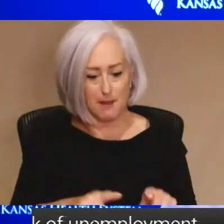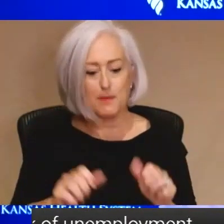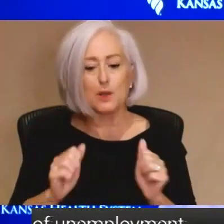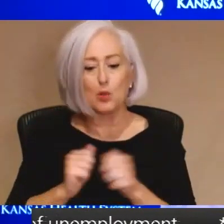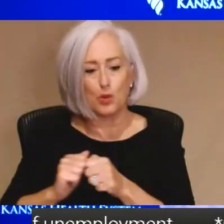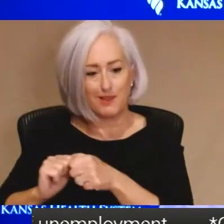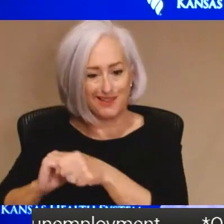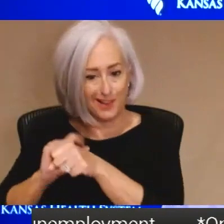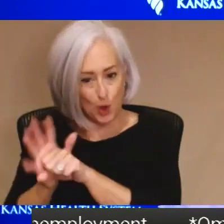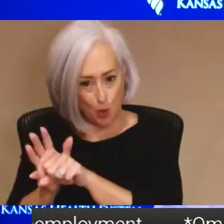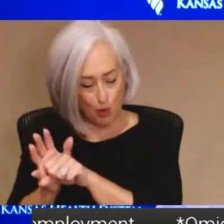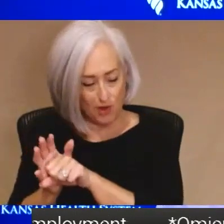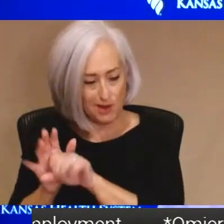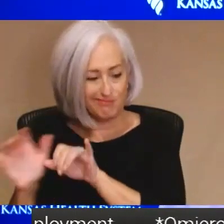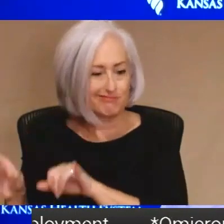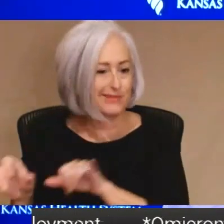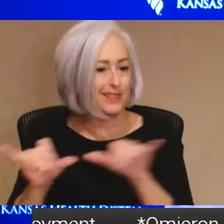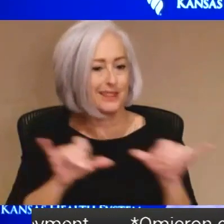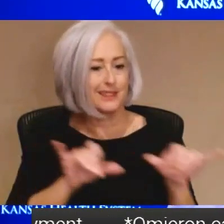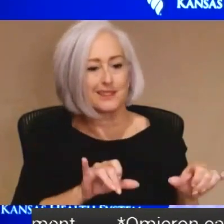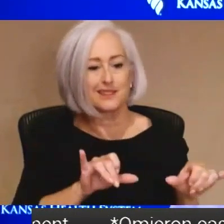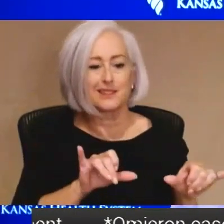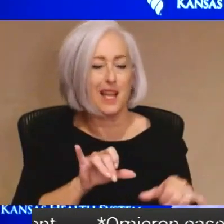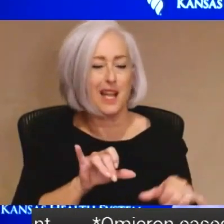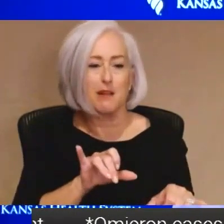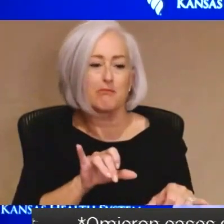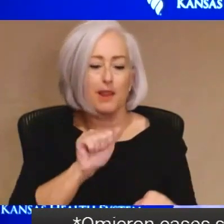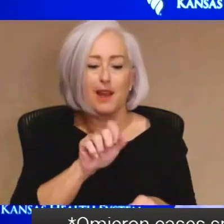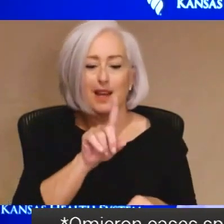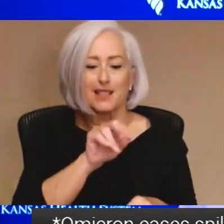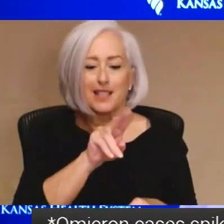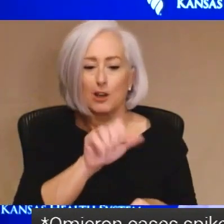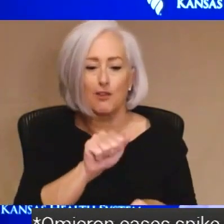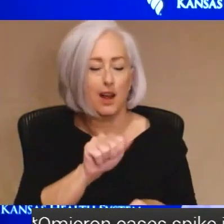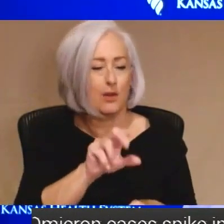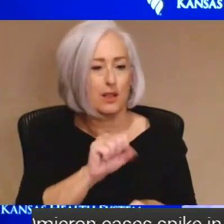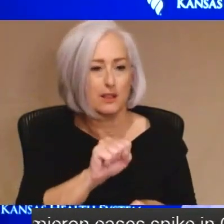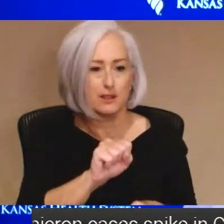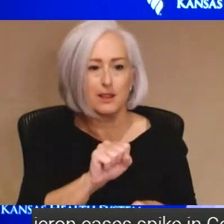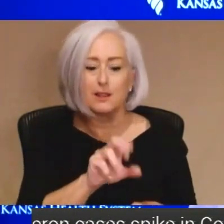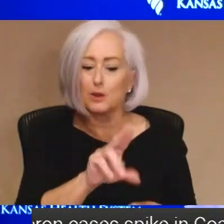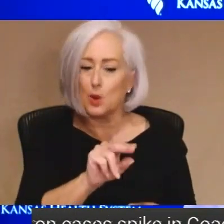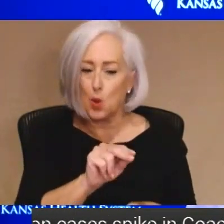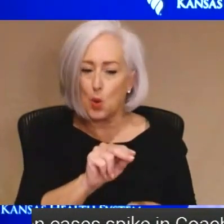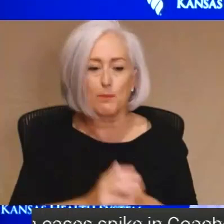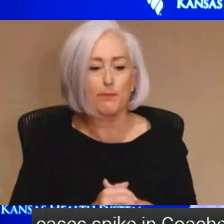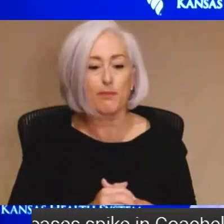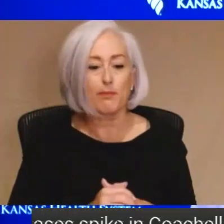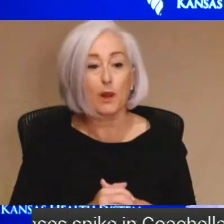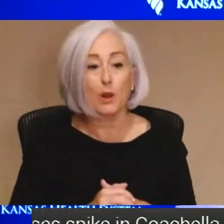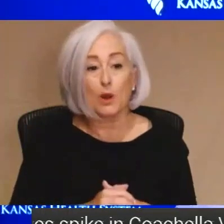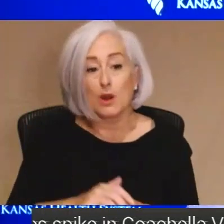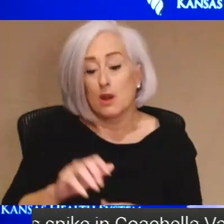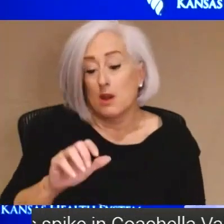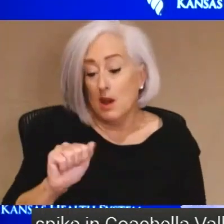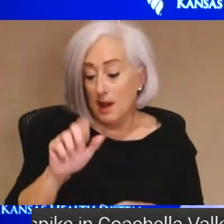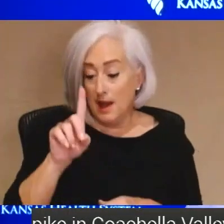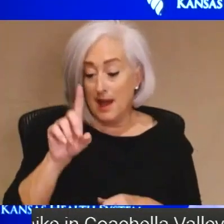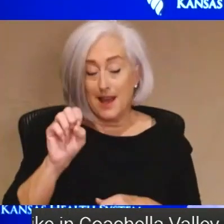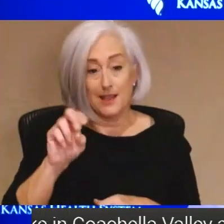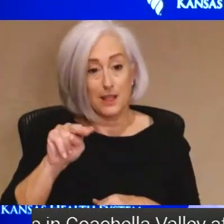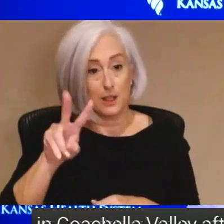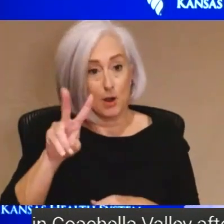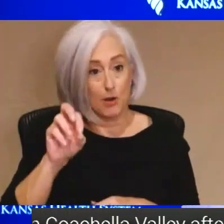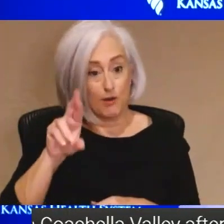again, what is the true impact of this hepatitis and this possible adenovirus link? Is it just because we're looking better,